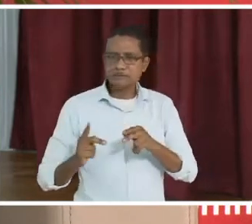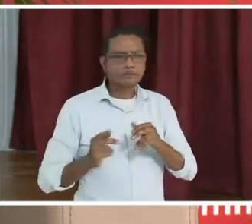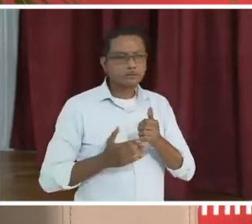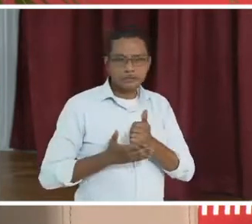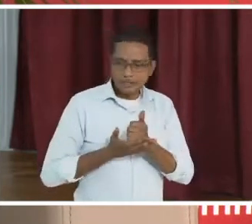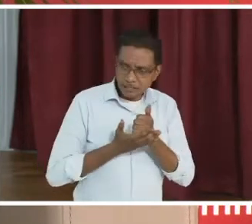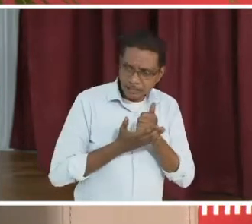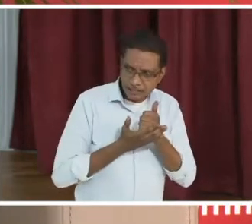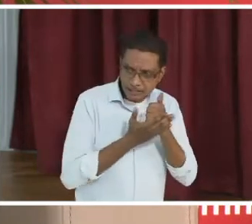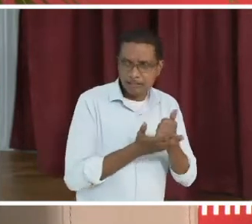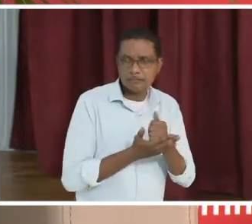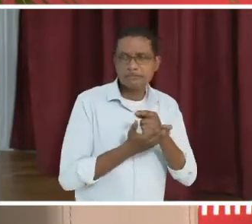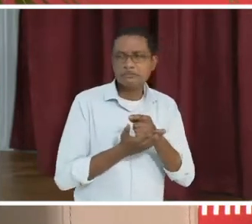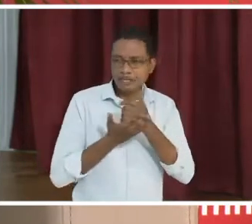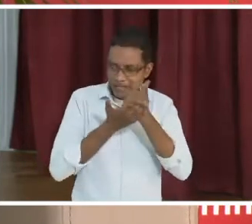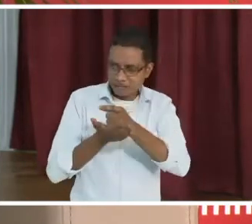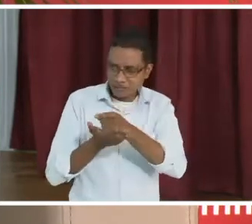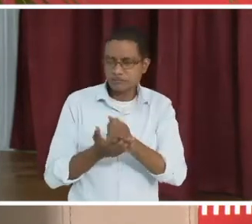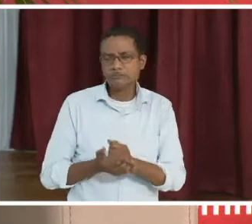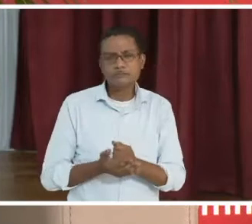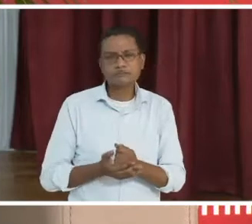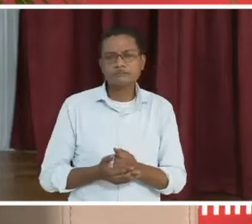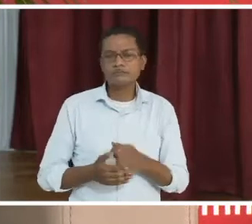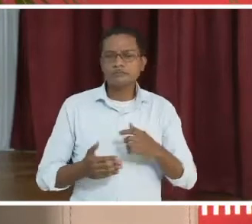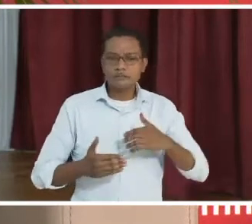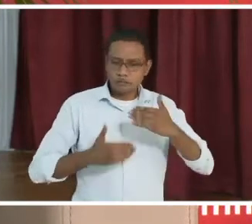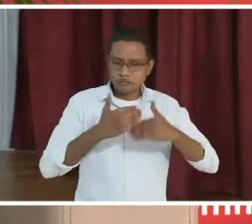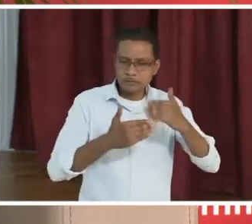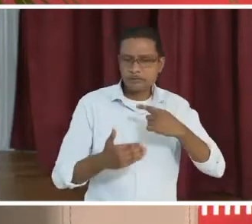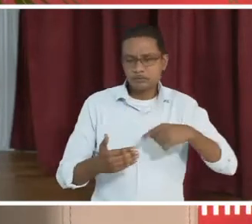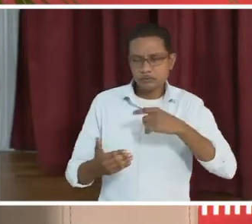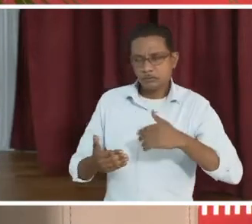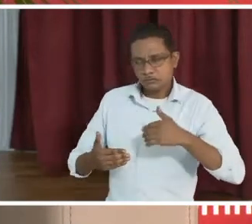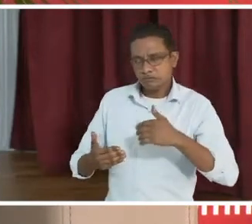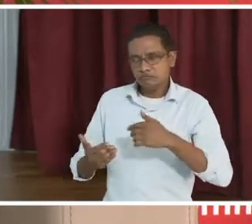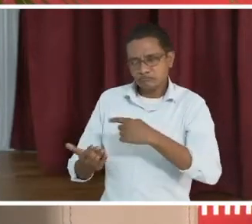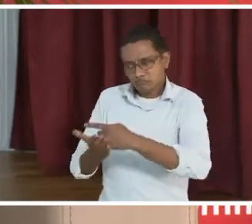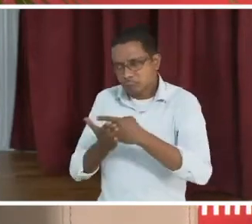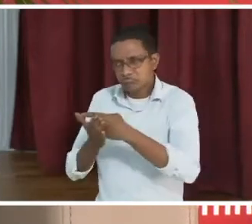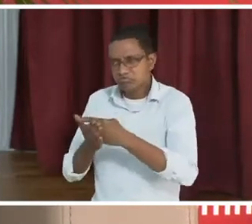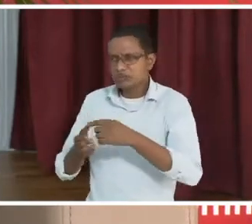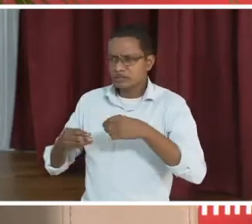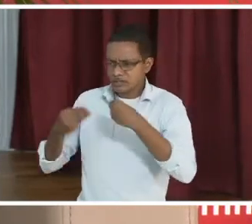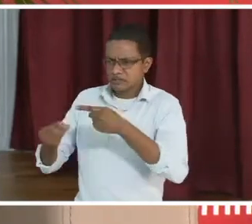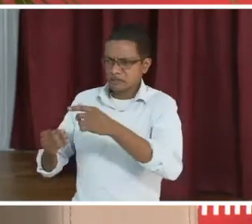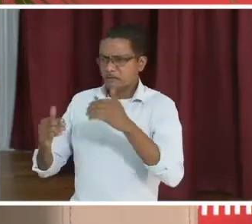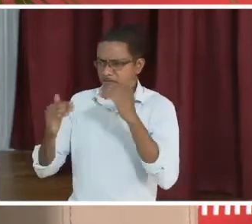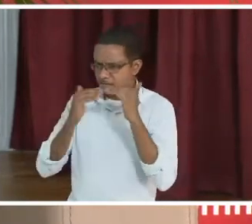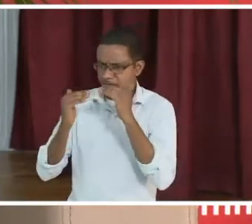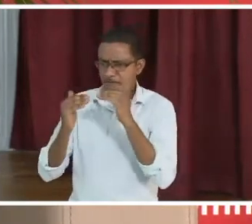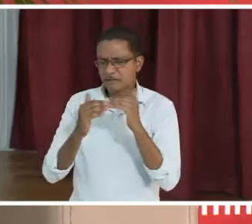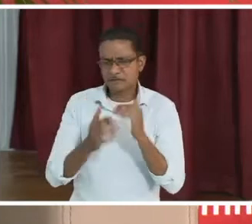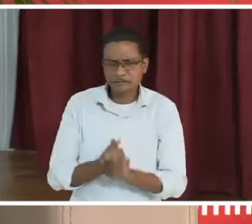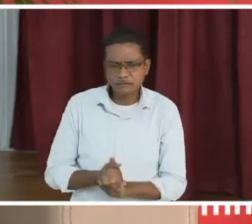we go through that process with you to give you a fair chance at the immediate. If not, we tell you, okay, so you need to have